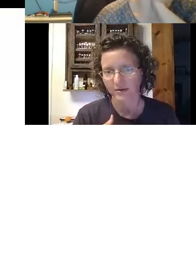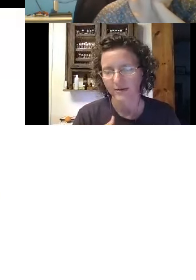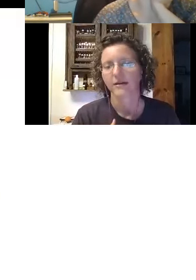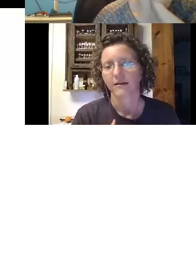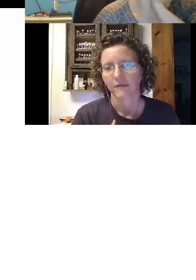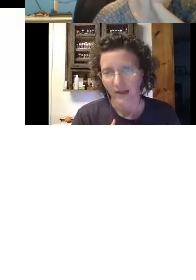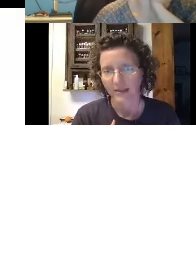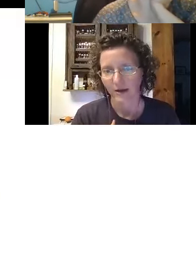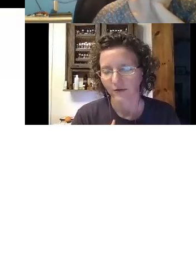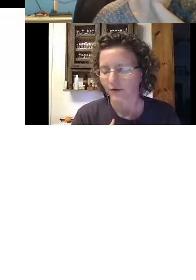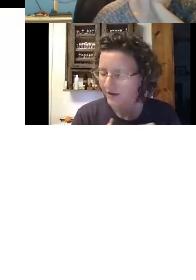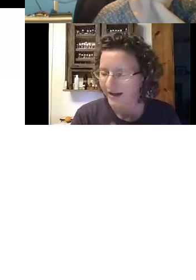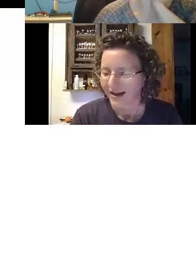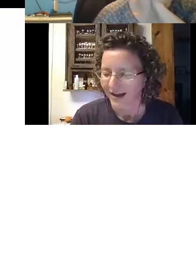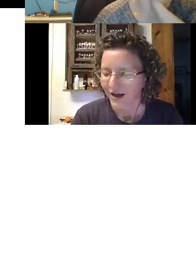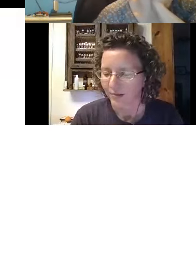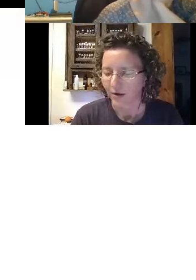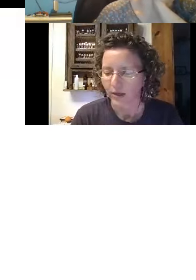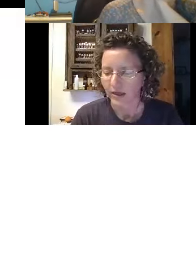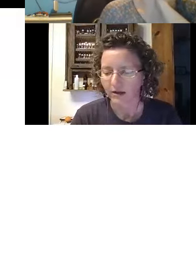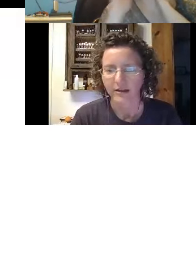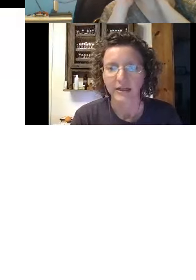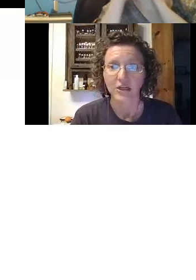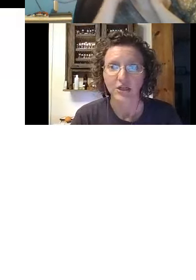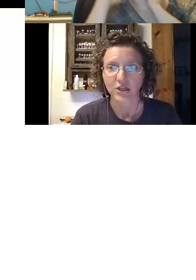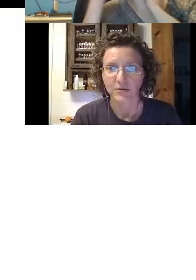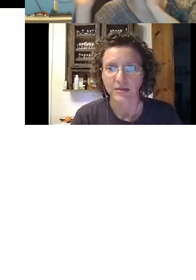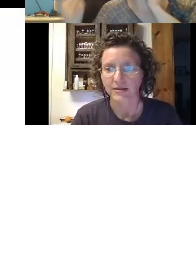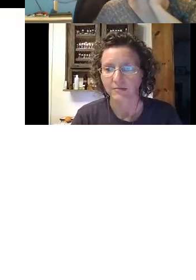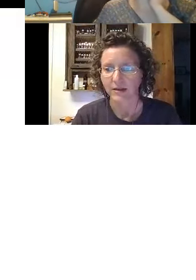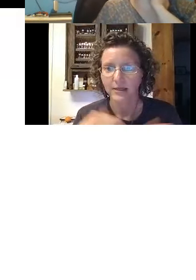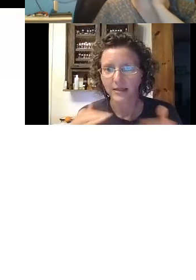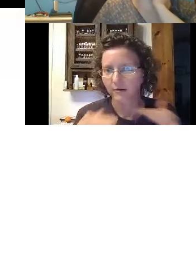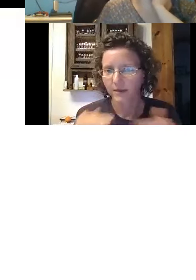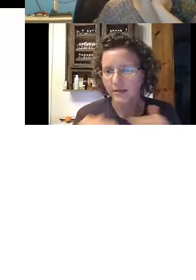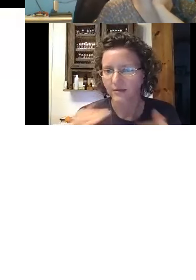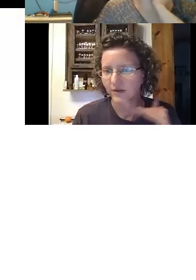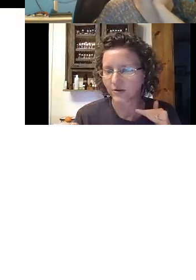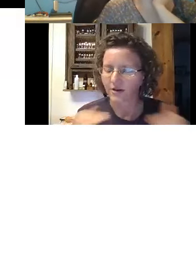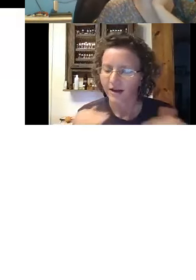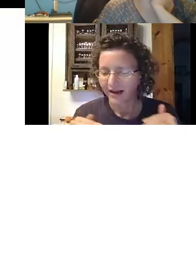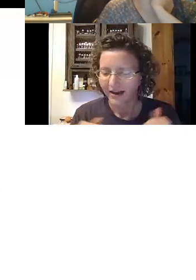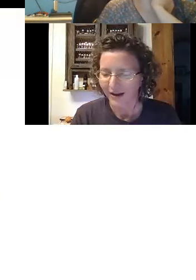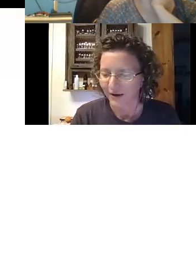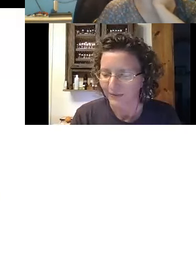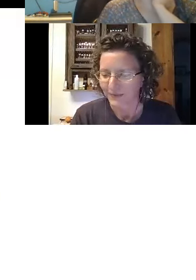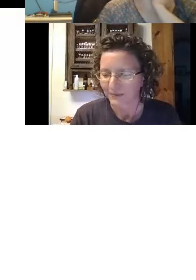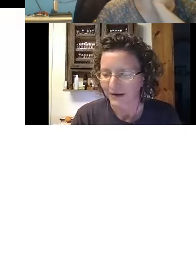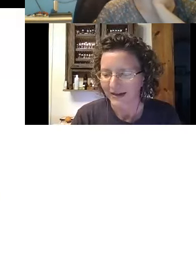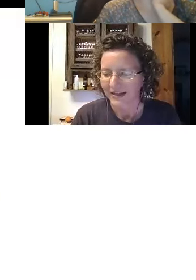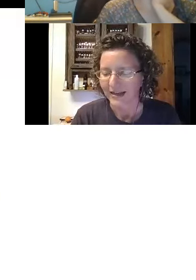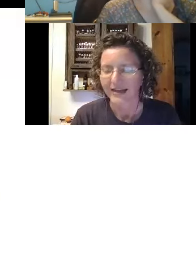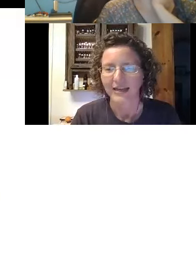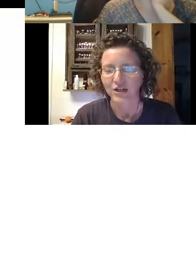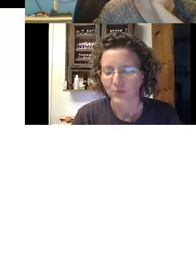juice. That's a mouthful. We call it ninja juice because sometimes that's how it makes us feel.